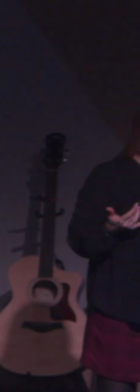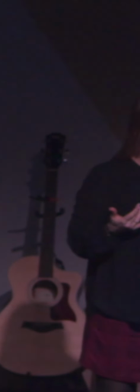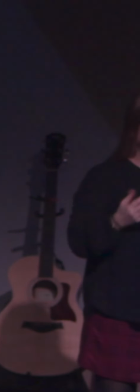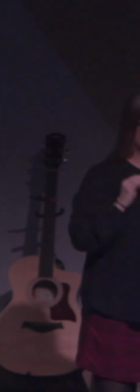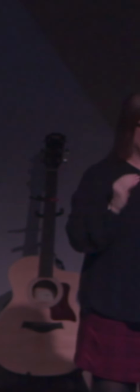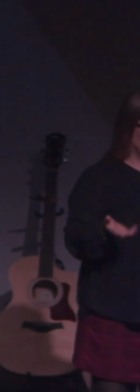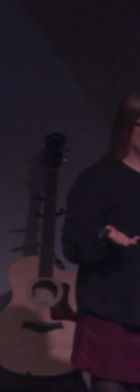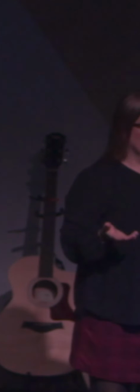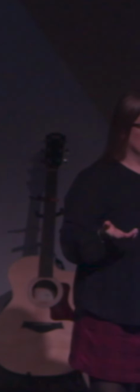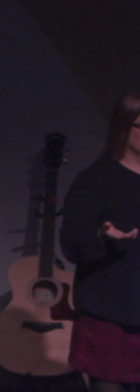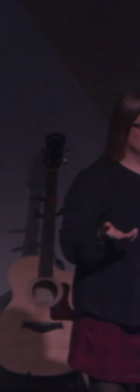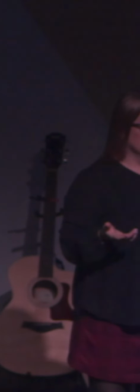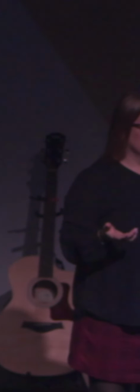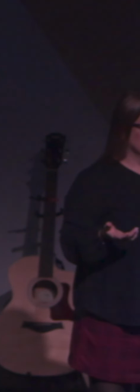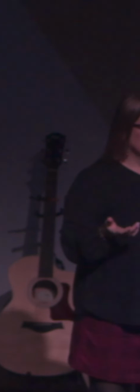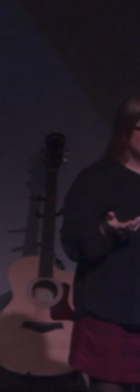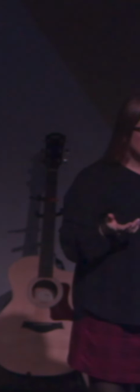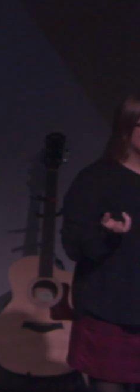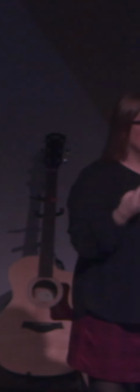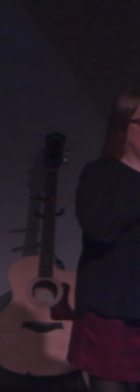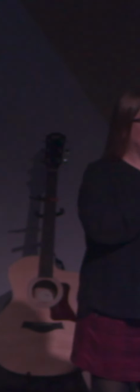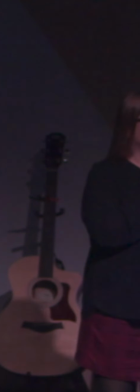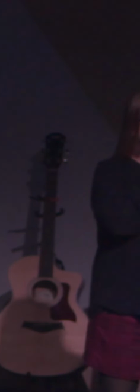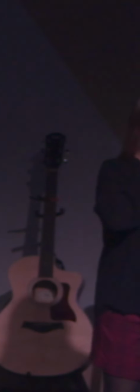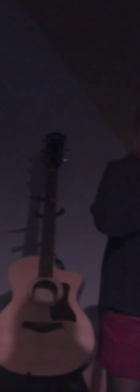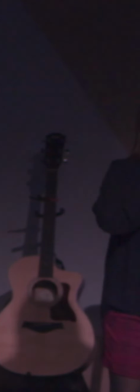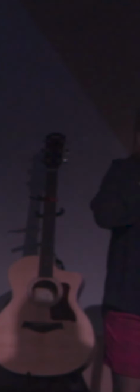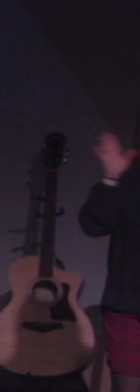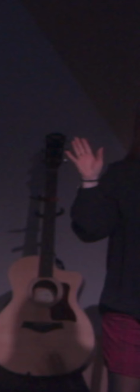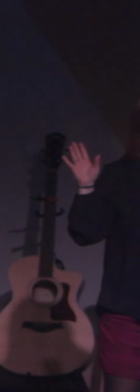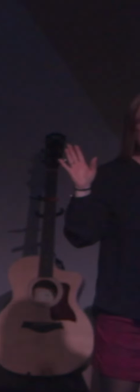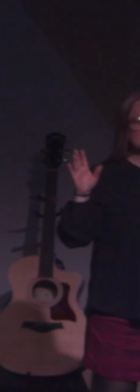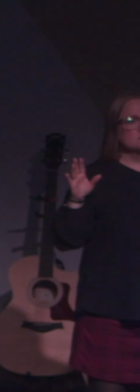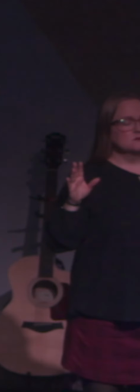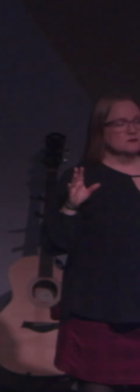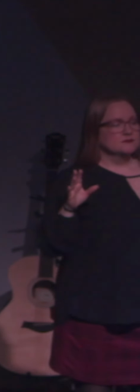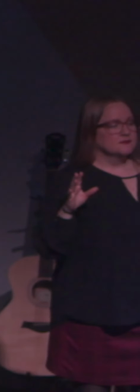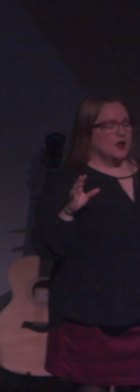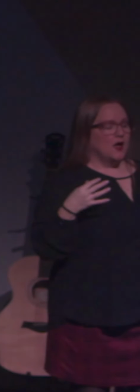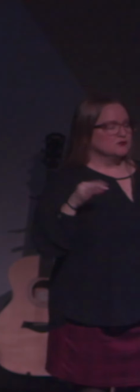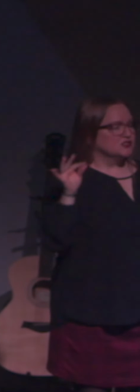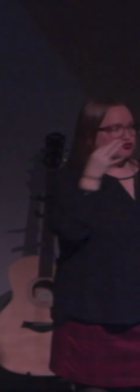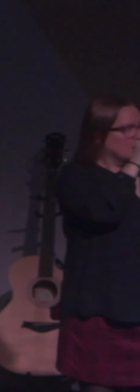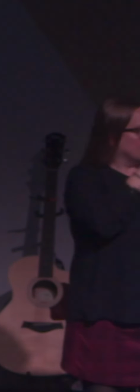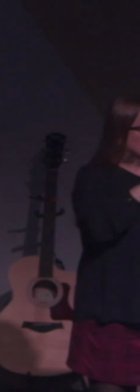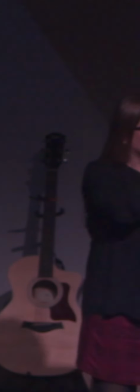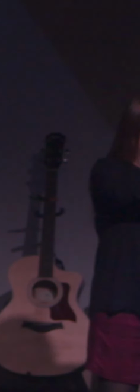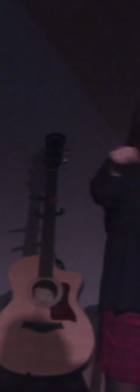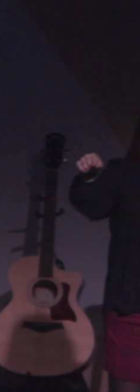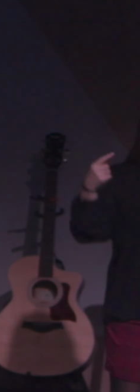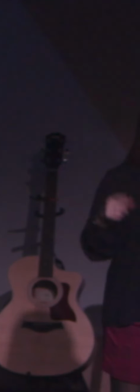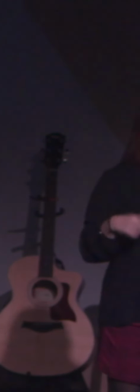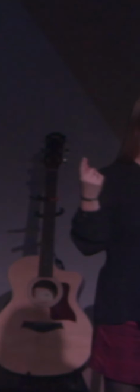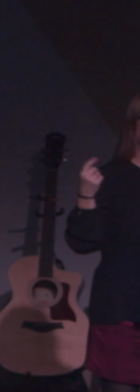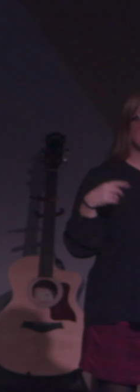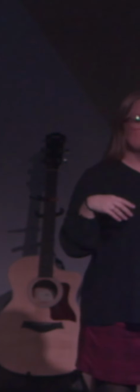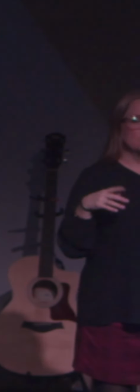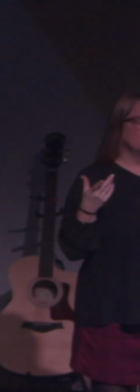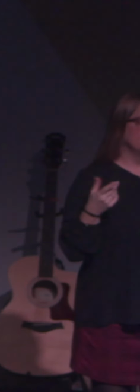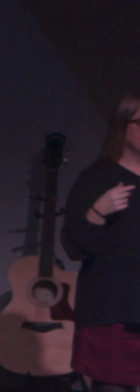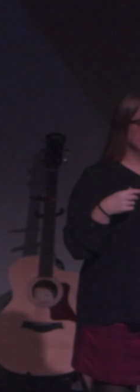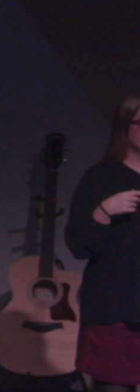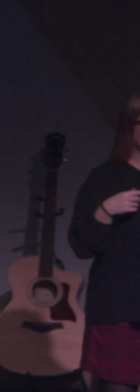Nothing. So I got up and I was frustrated. And I was distracted by everything going on. And so I walked up, they have this